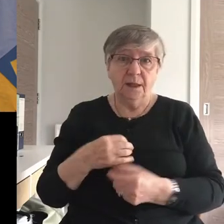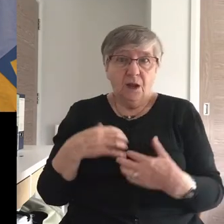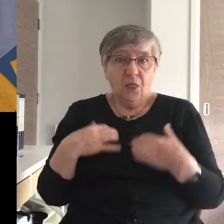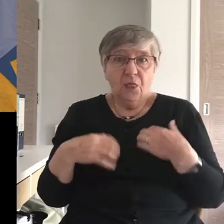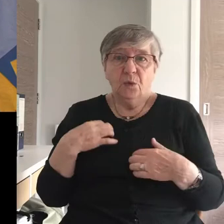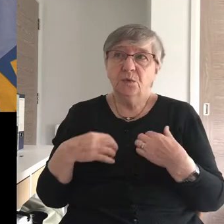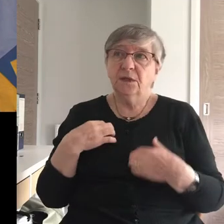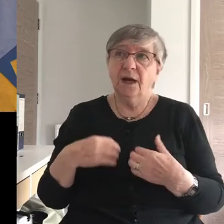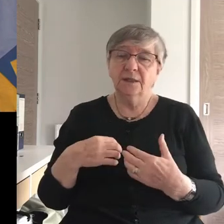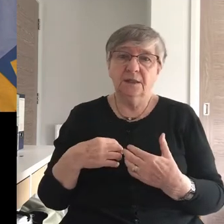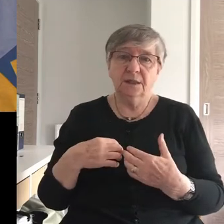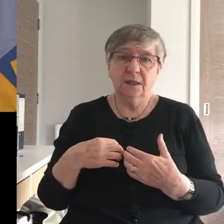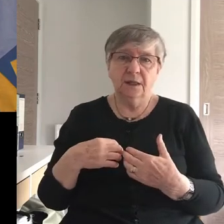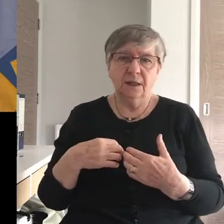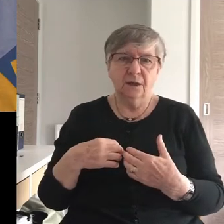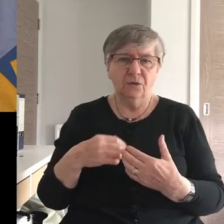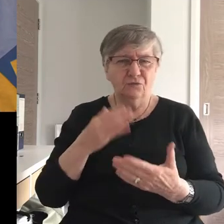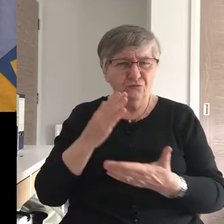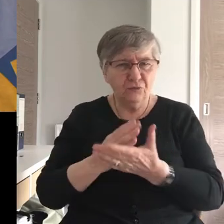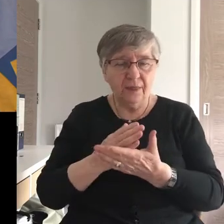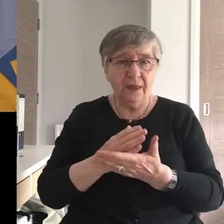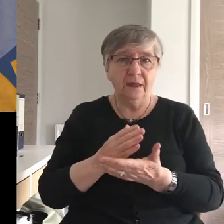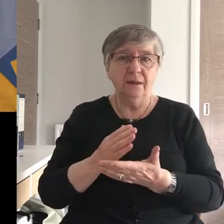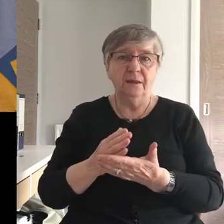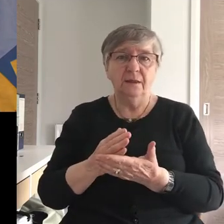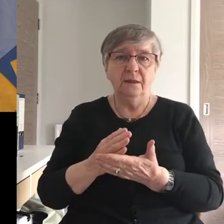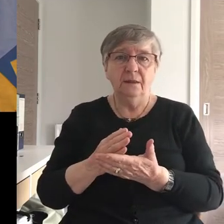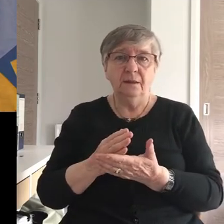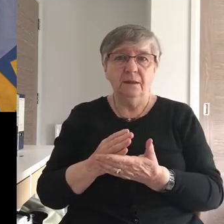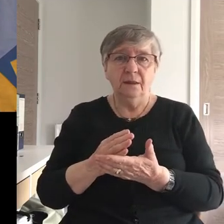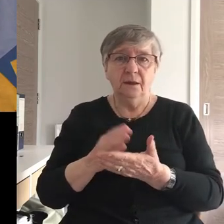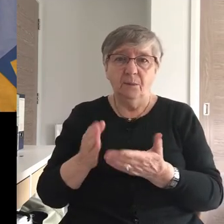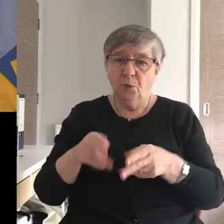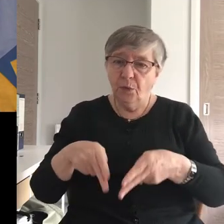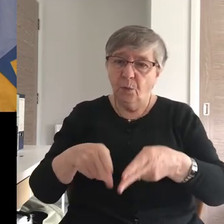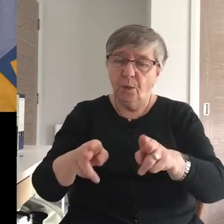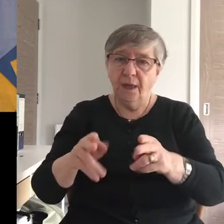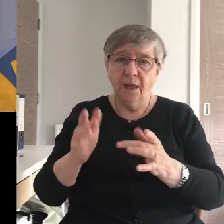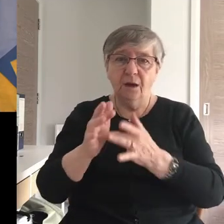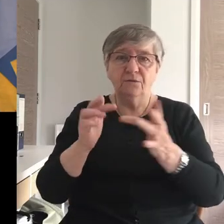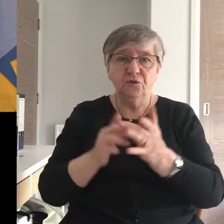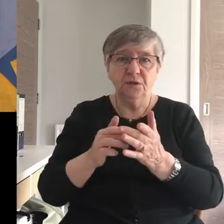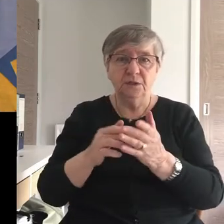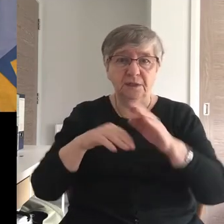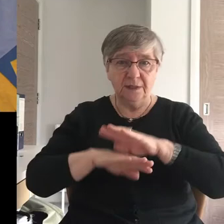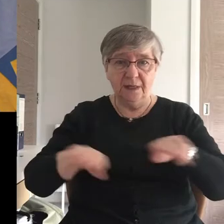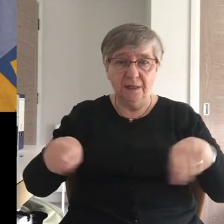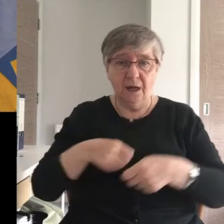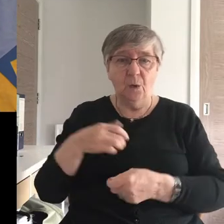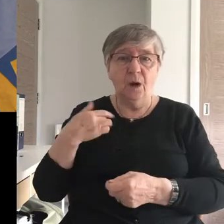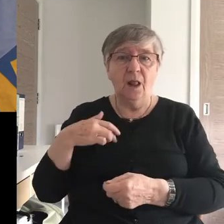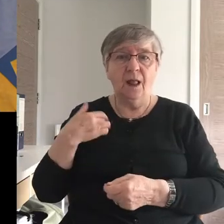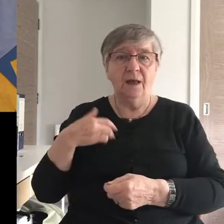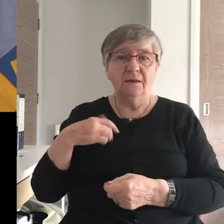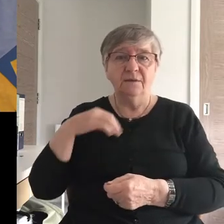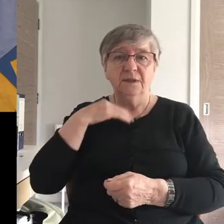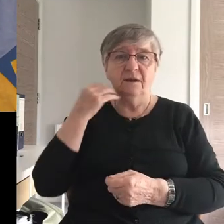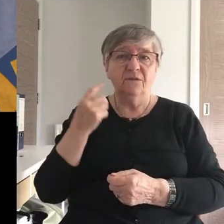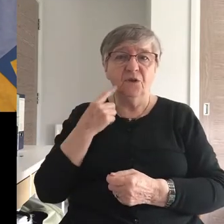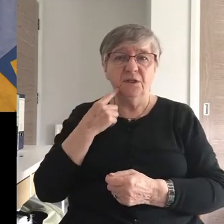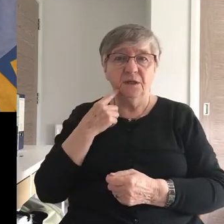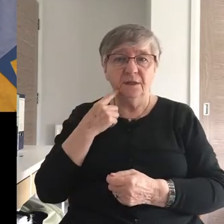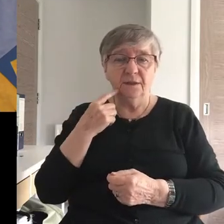more enthusiastically, we might more thoroughly put the way of Jesus into our everyday lives.